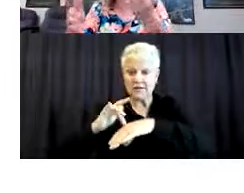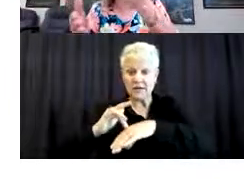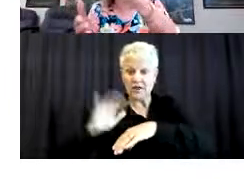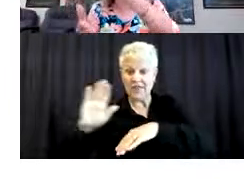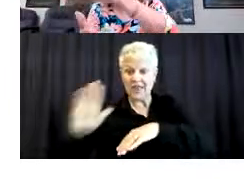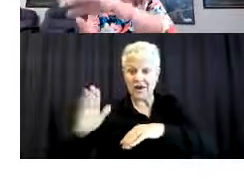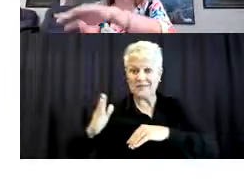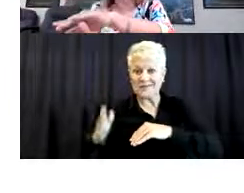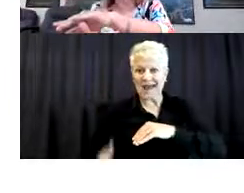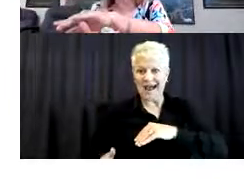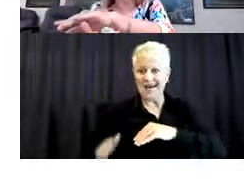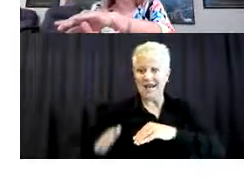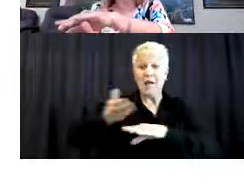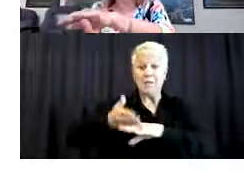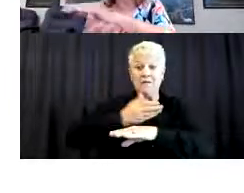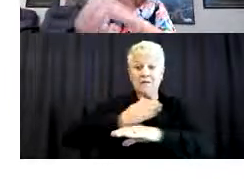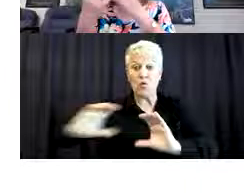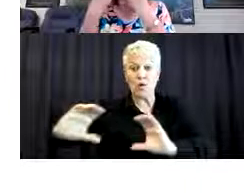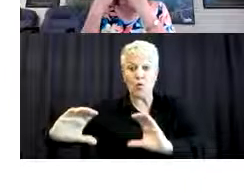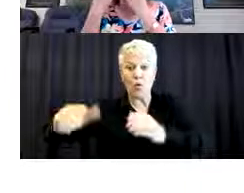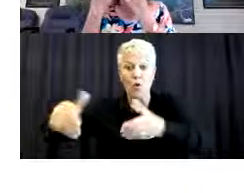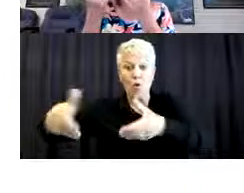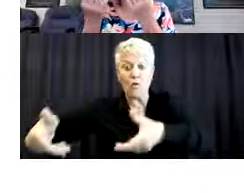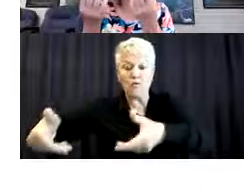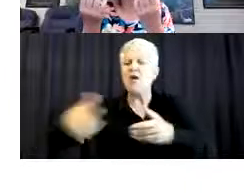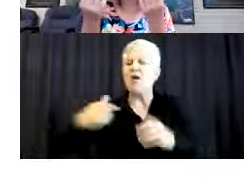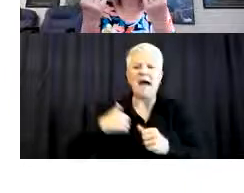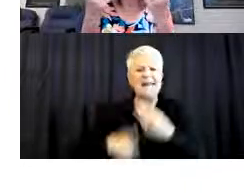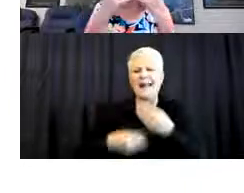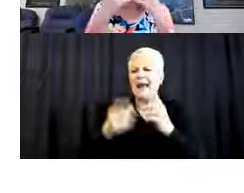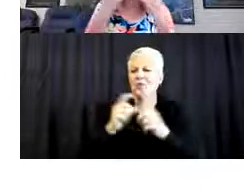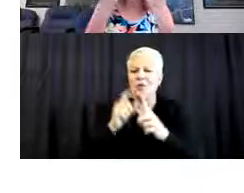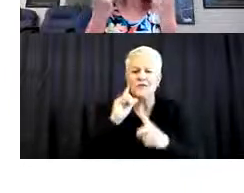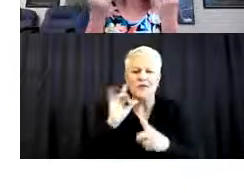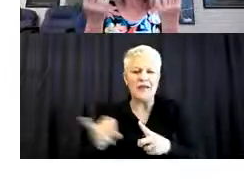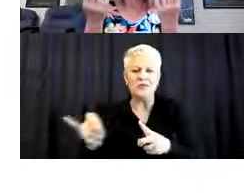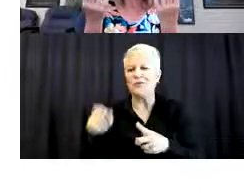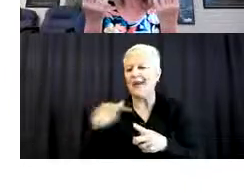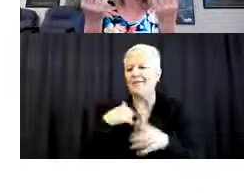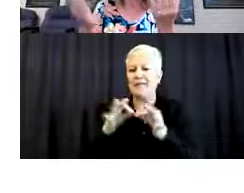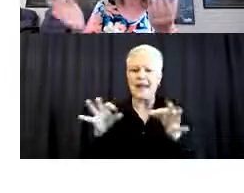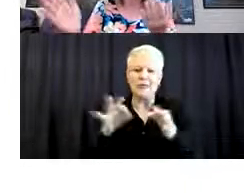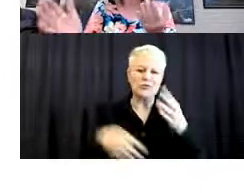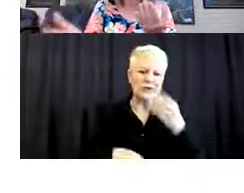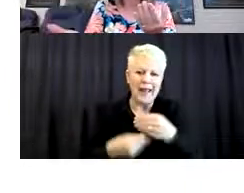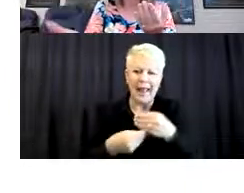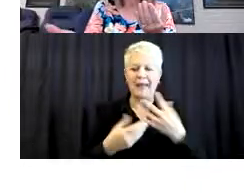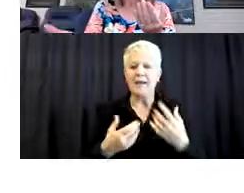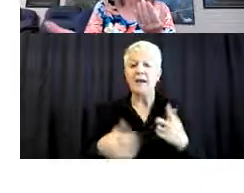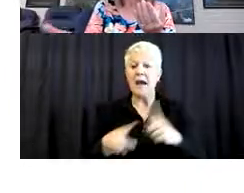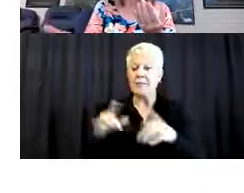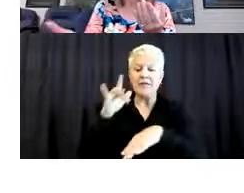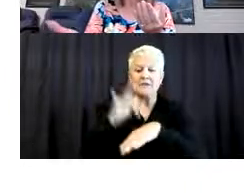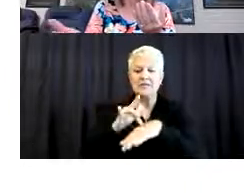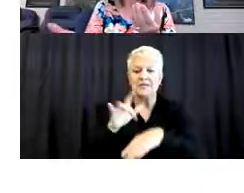side before I roll that child over, and I can add words to that too. There is language that you can add to that, but the touch